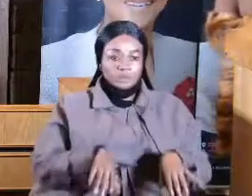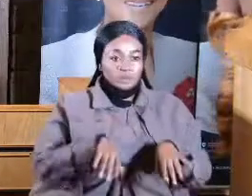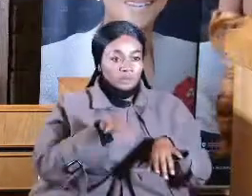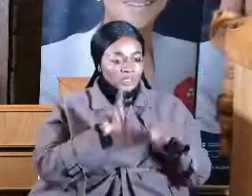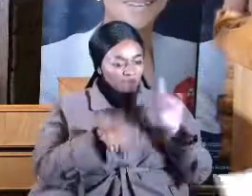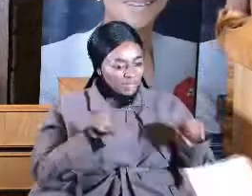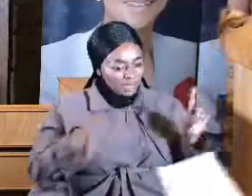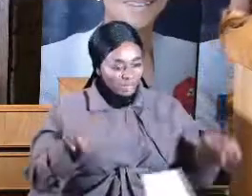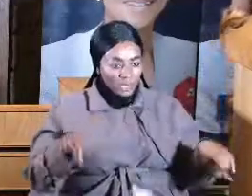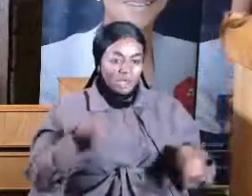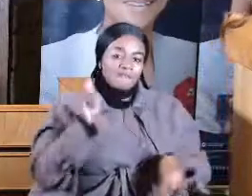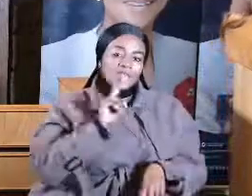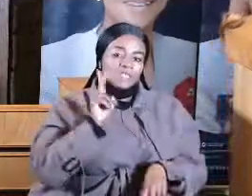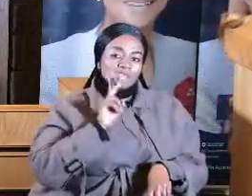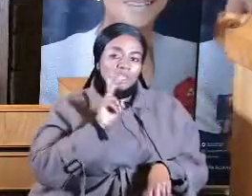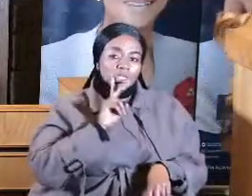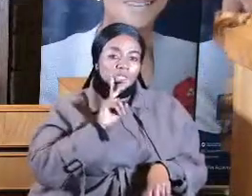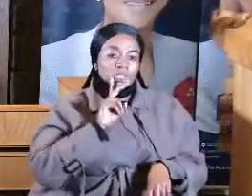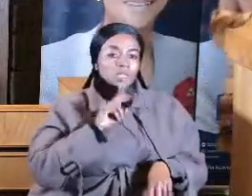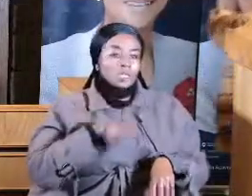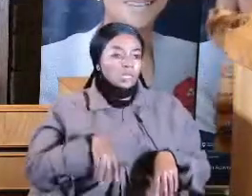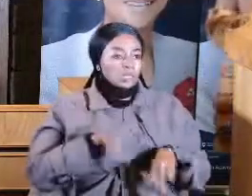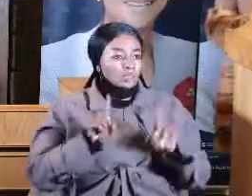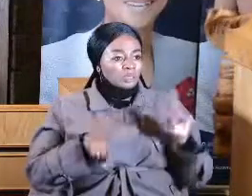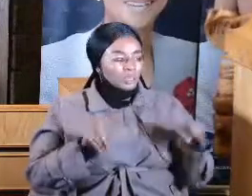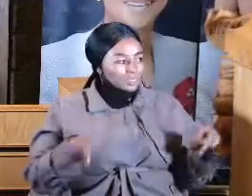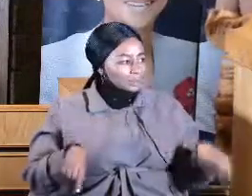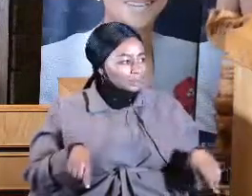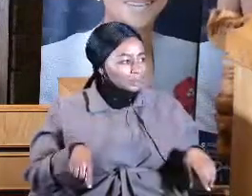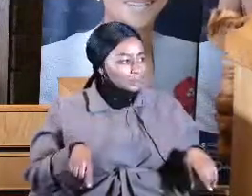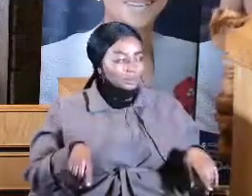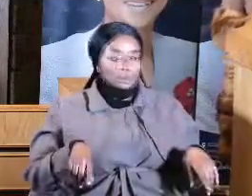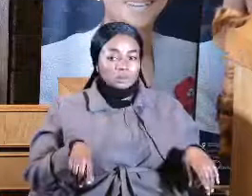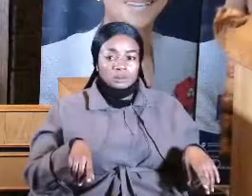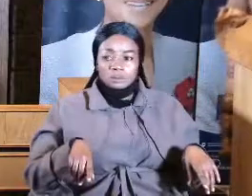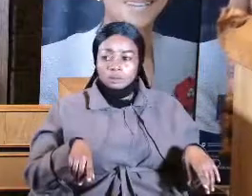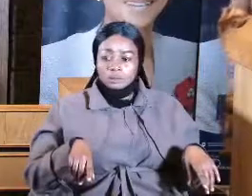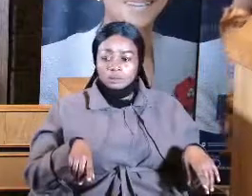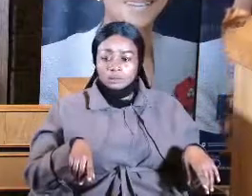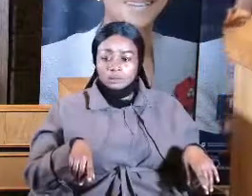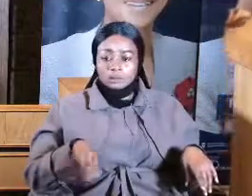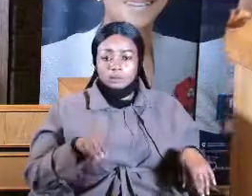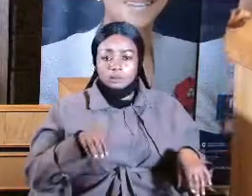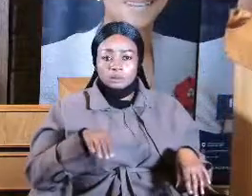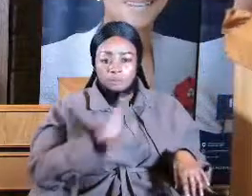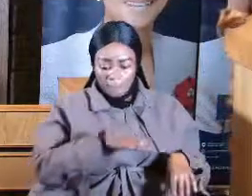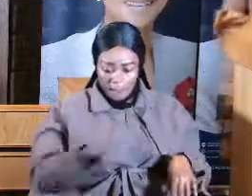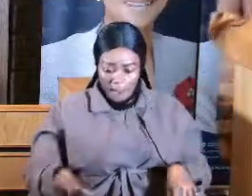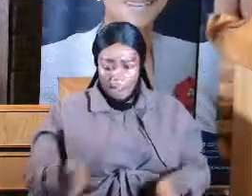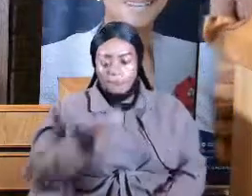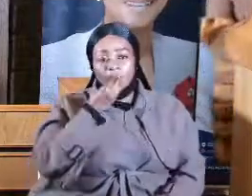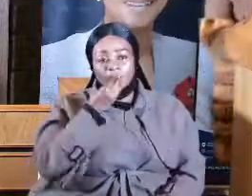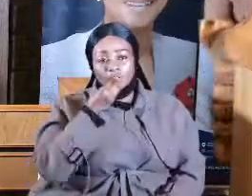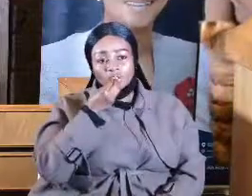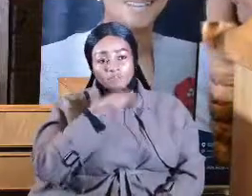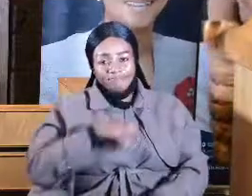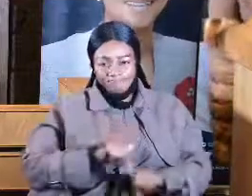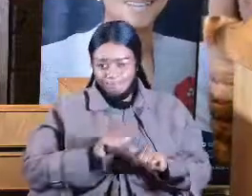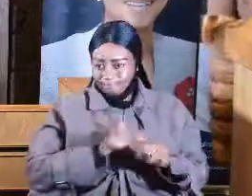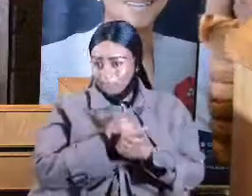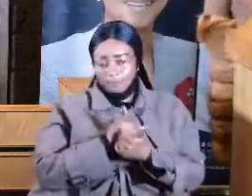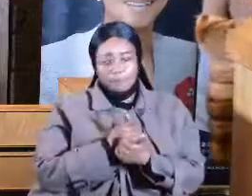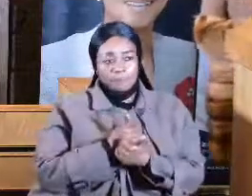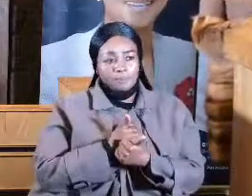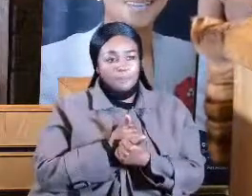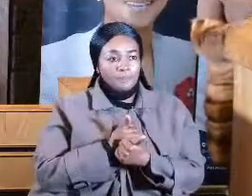and carrots and everything else behind the yard, bana baja, bakhure sampana phahlo, even